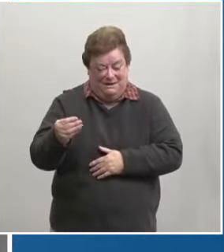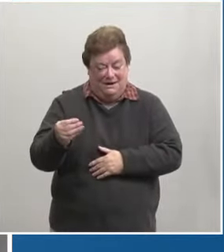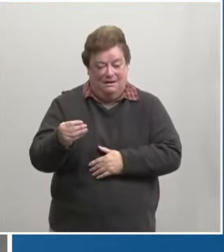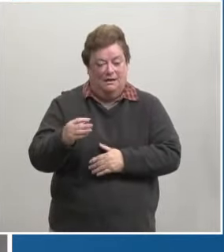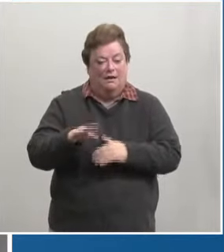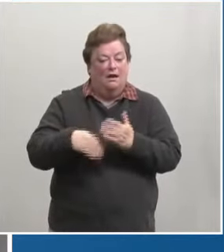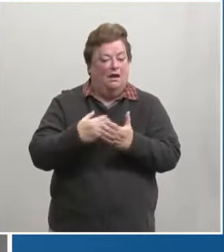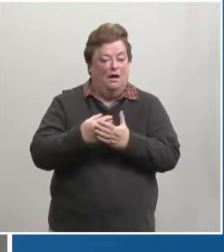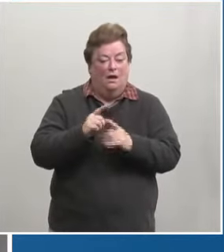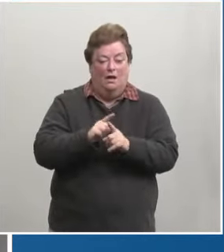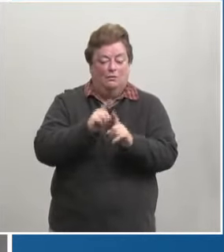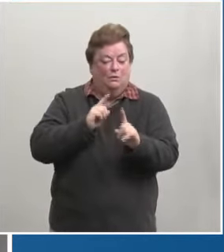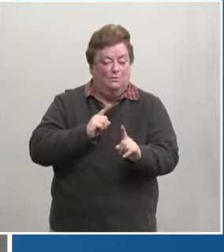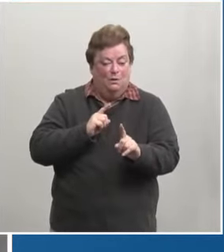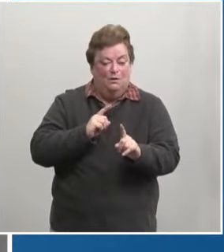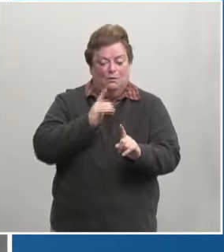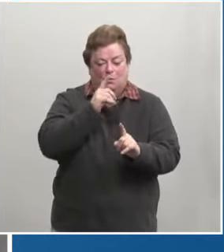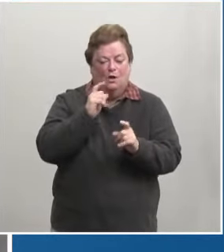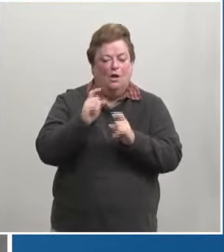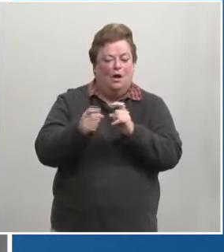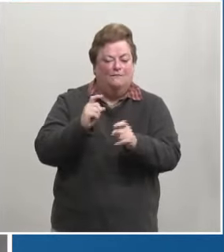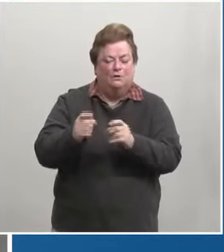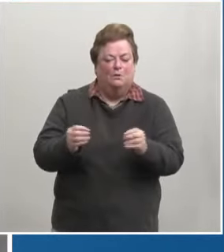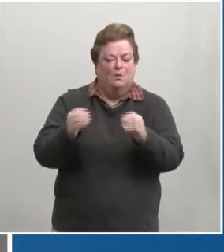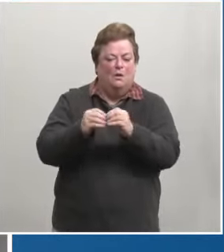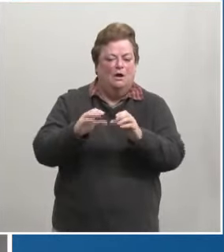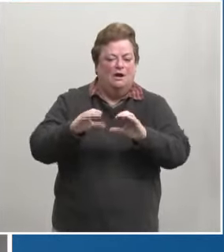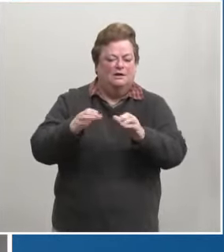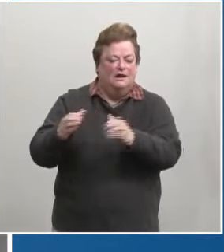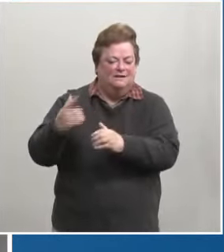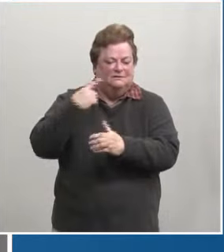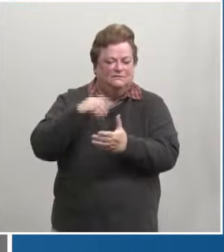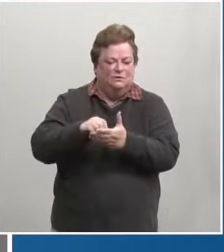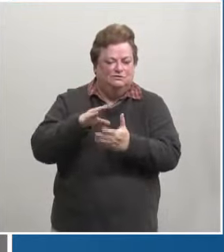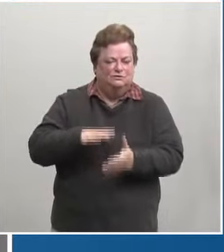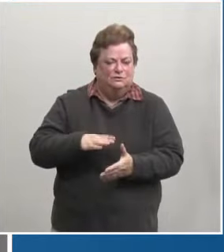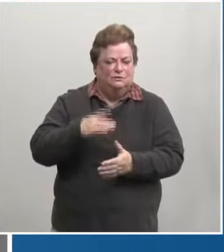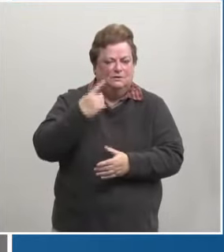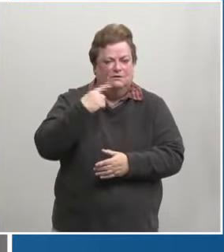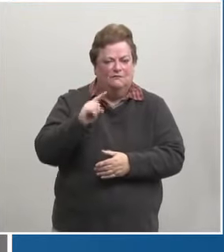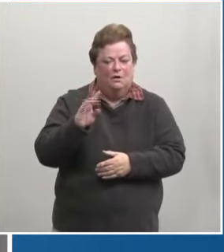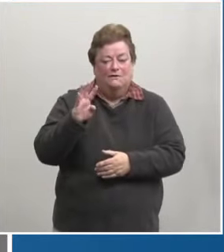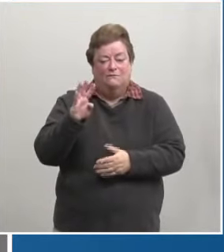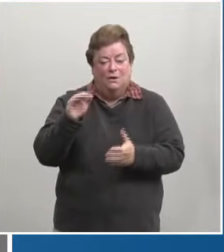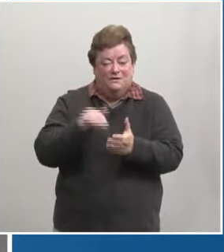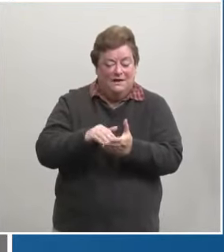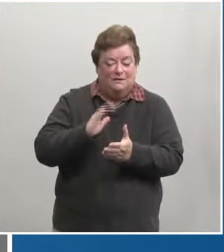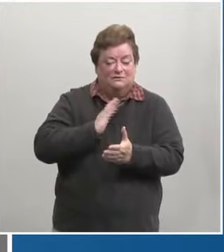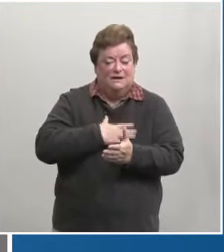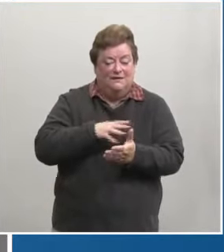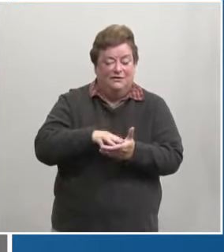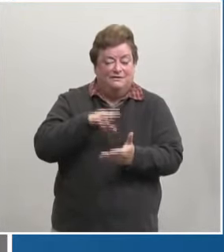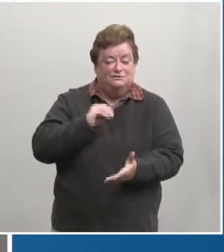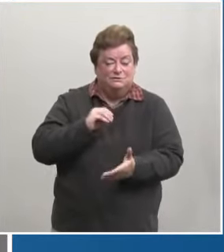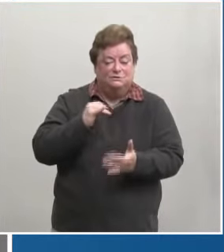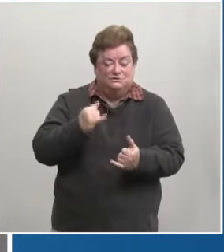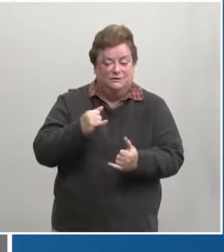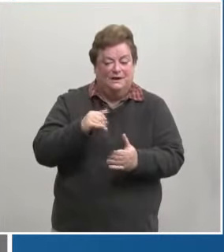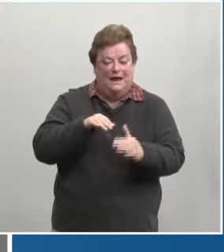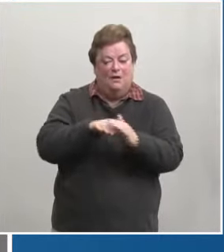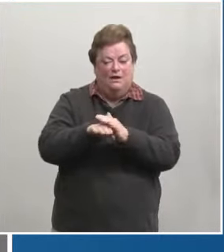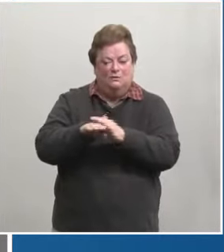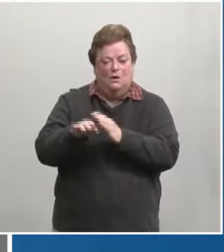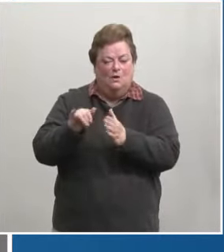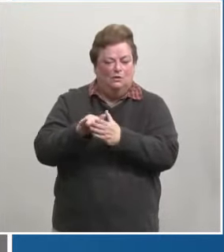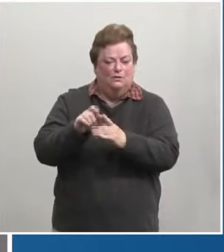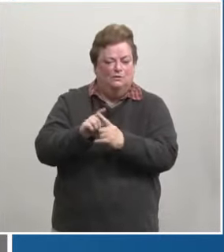remote, new offerings of courses for our students, where almost 4,000 of our students have been enrolled in those